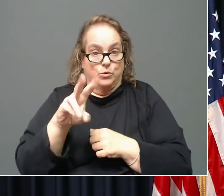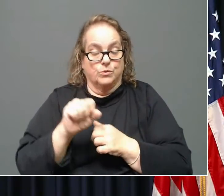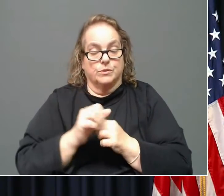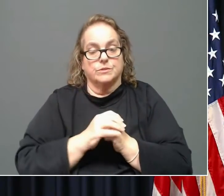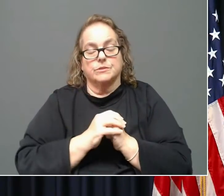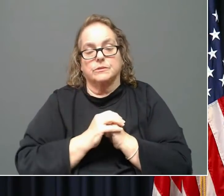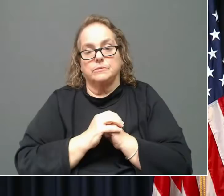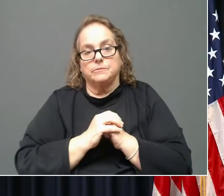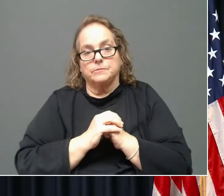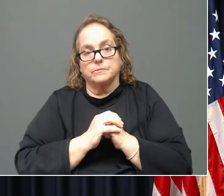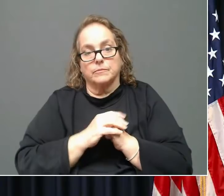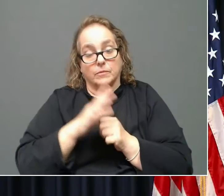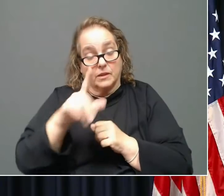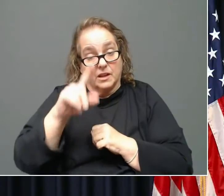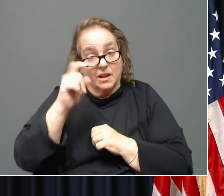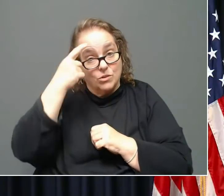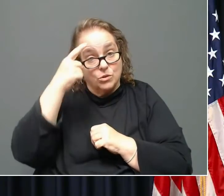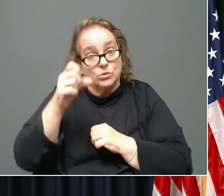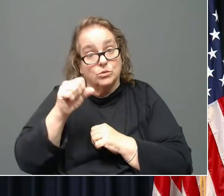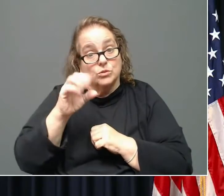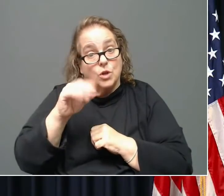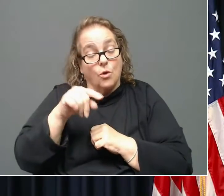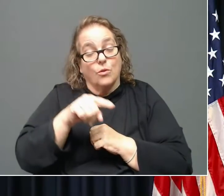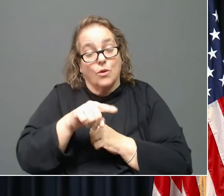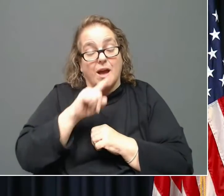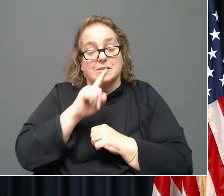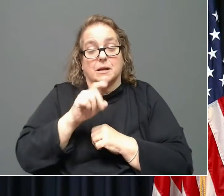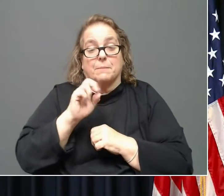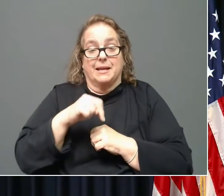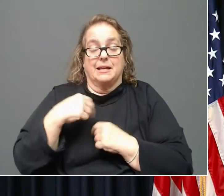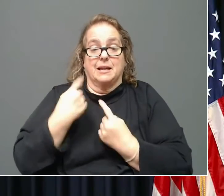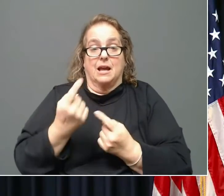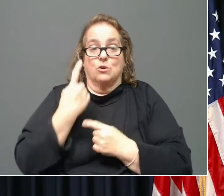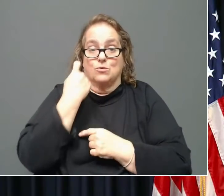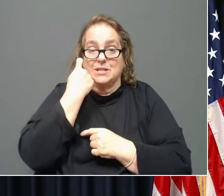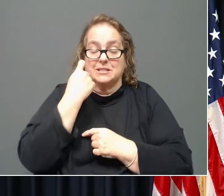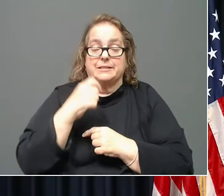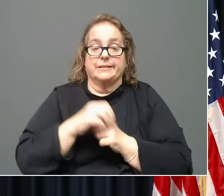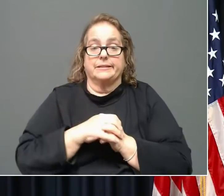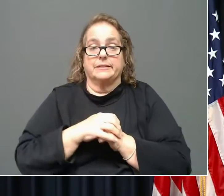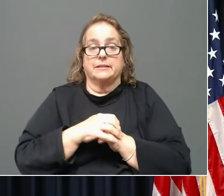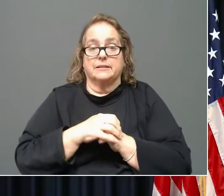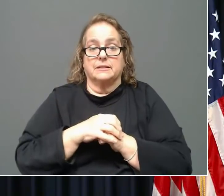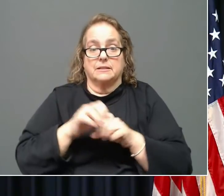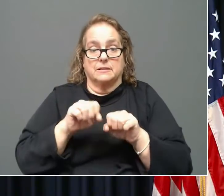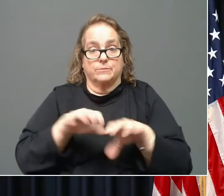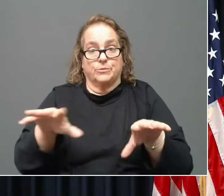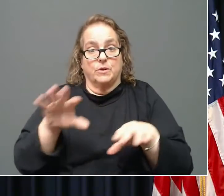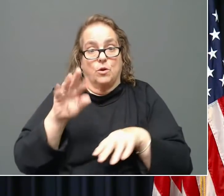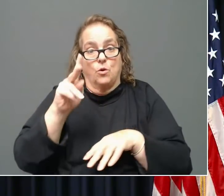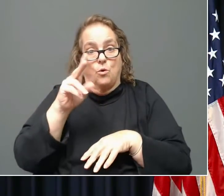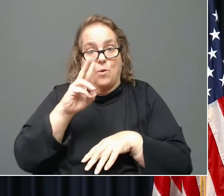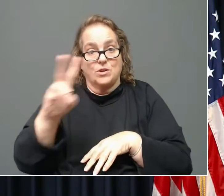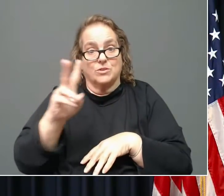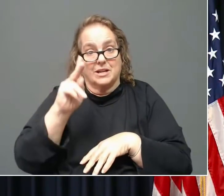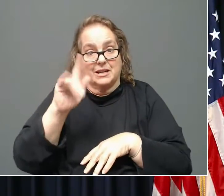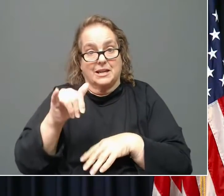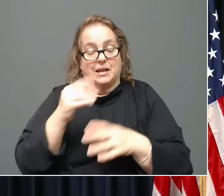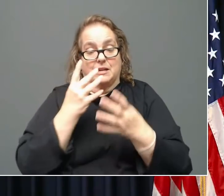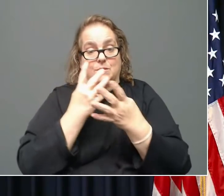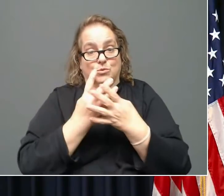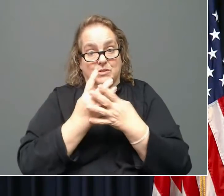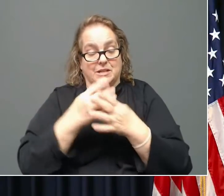Hi, Governor. So there's been a recent outbreak in our Western Kentucky Correctional Complex in Lyon